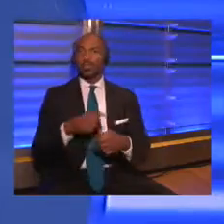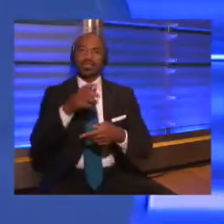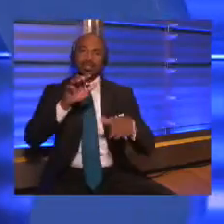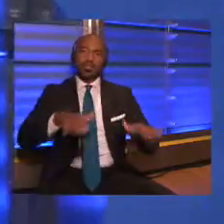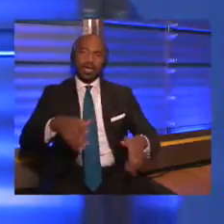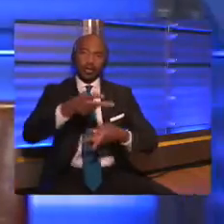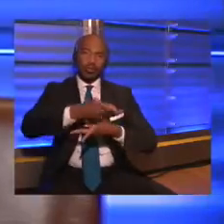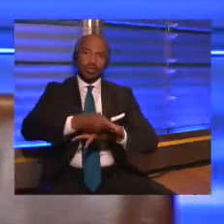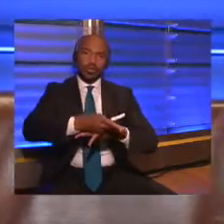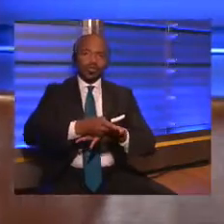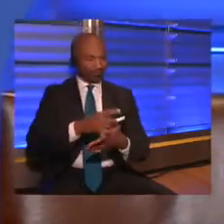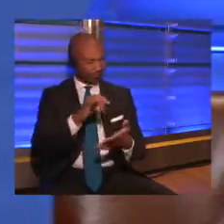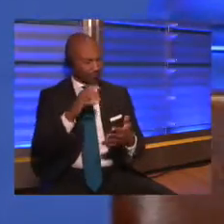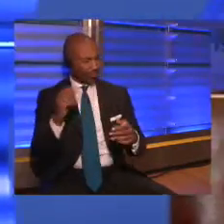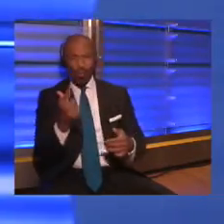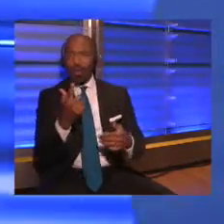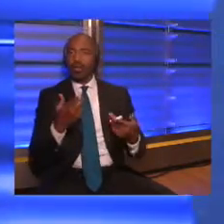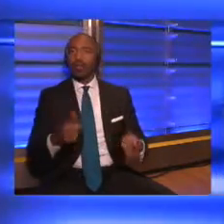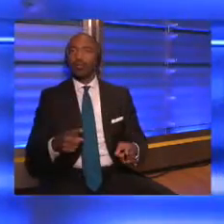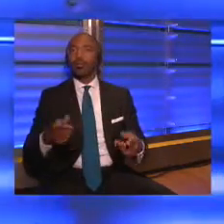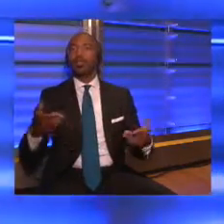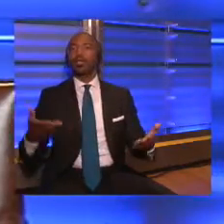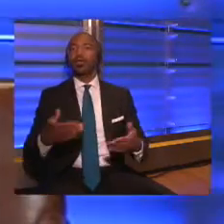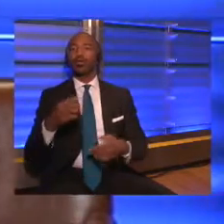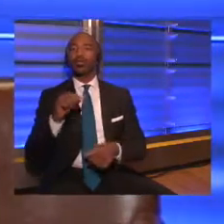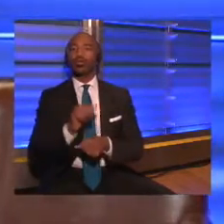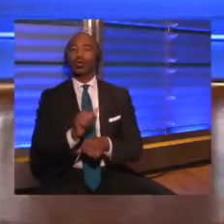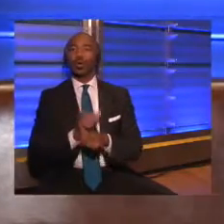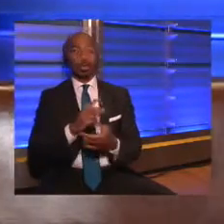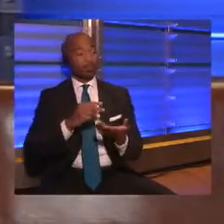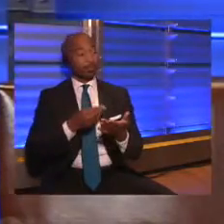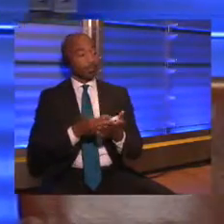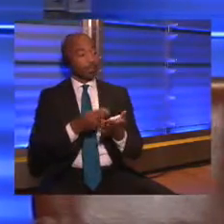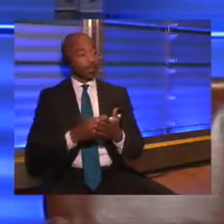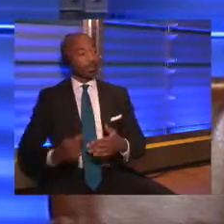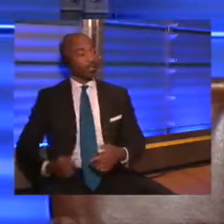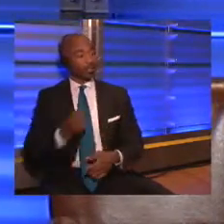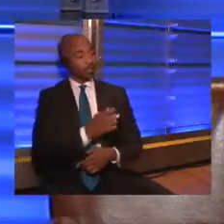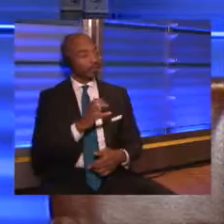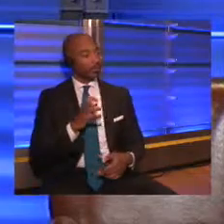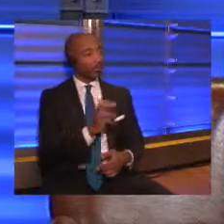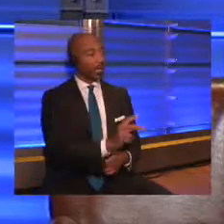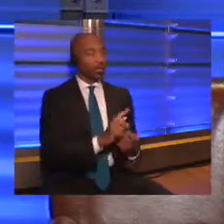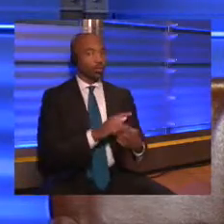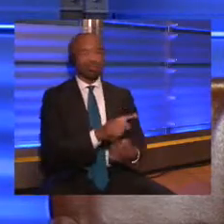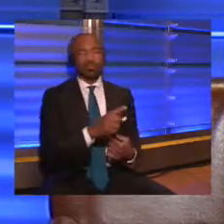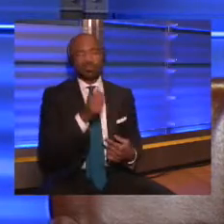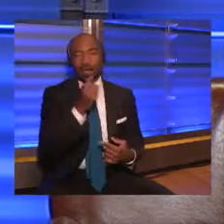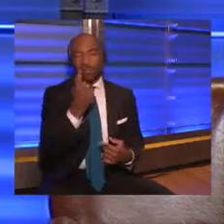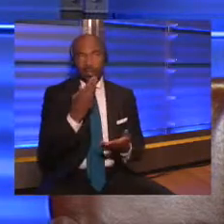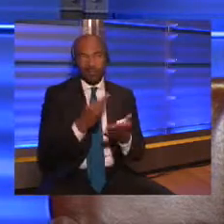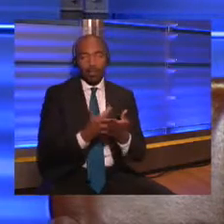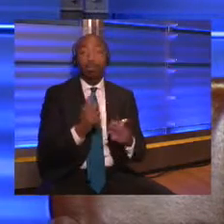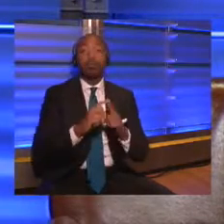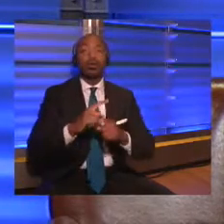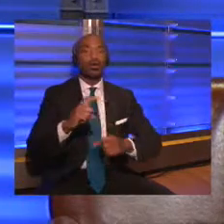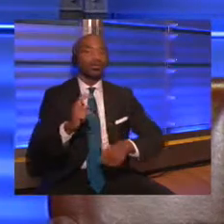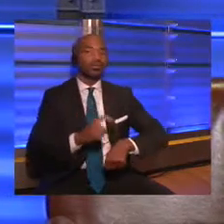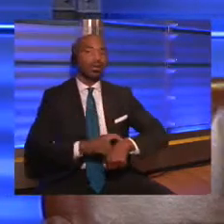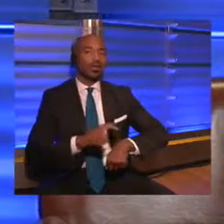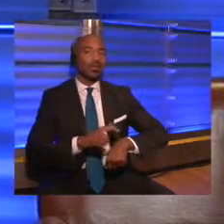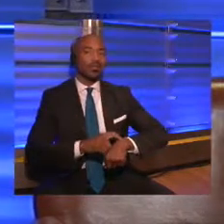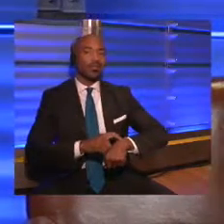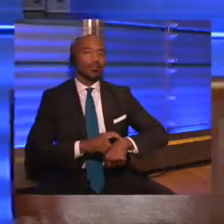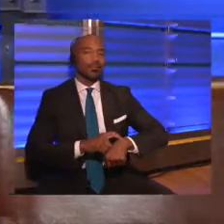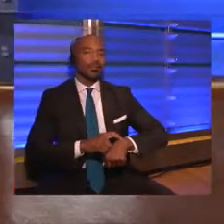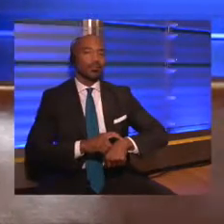make life easier for people. Puts money back in their pockets, or time, I should say, back in their pockets, to